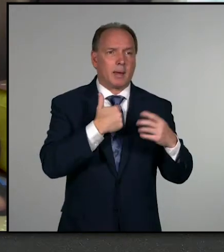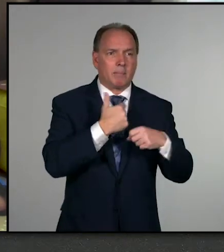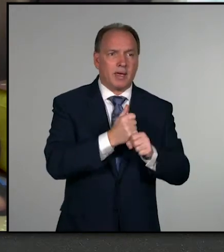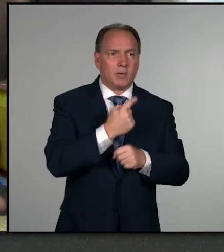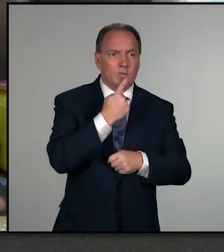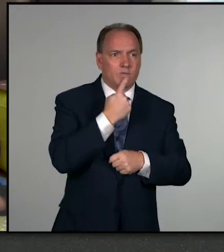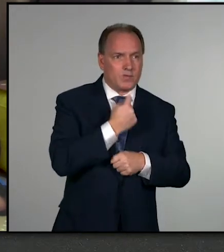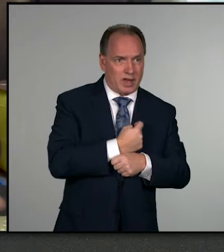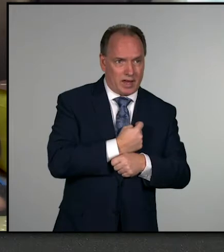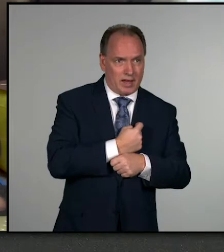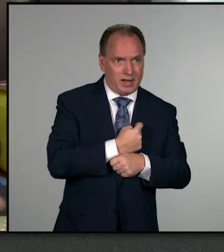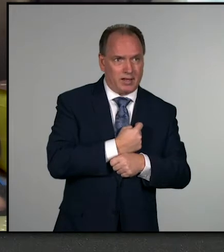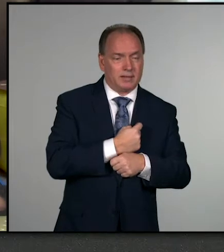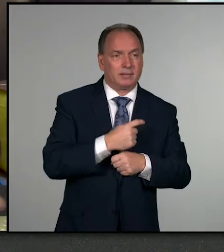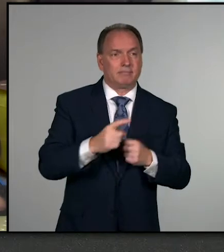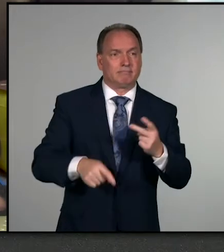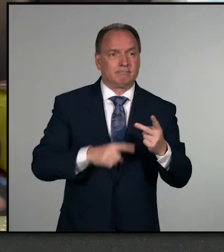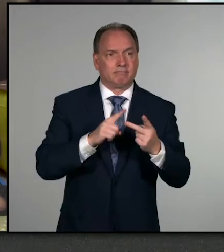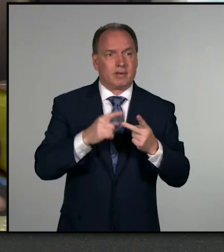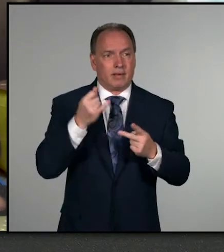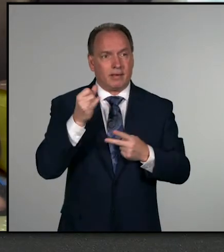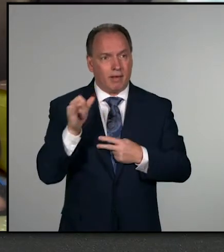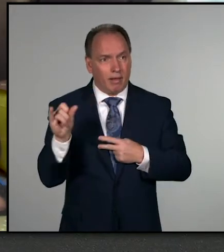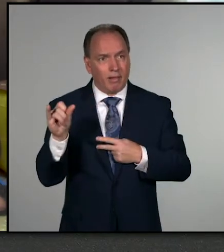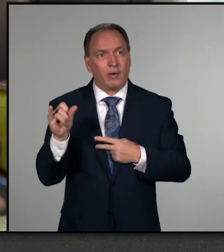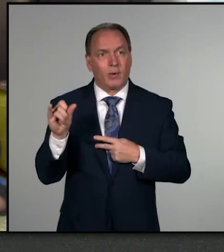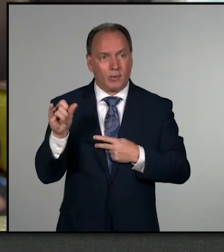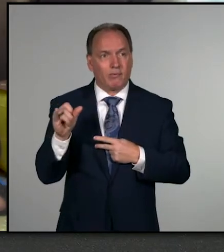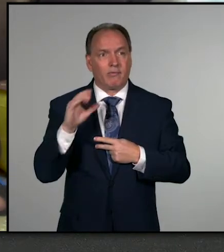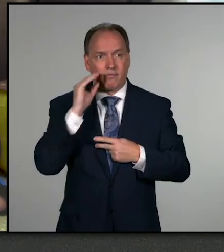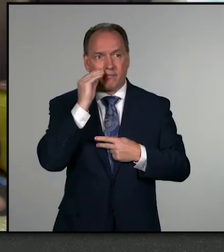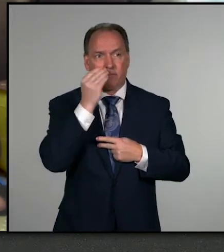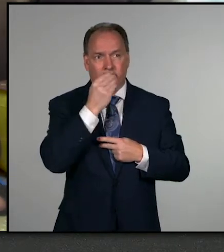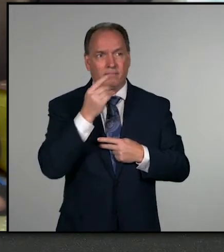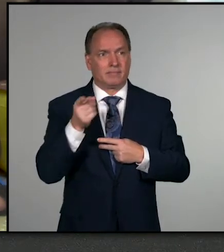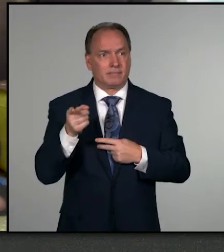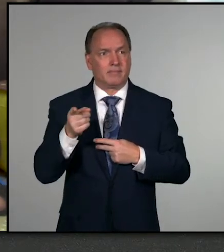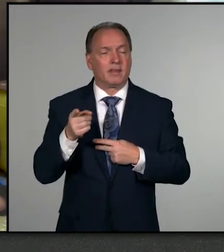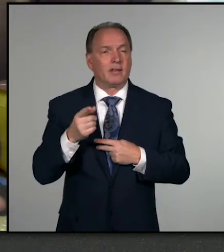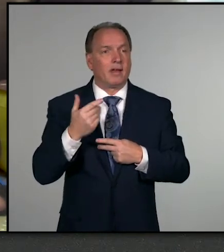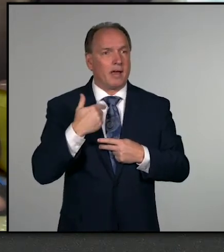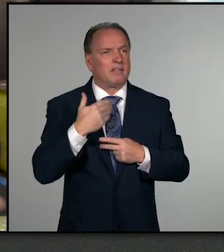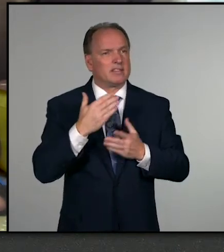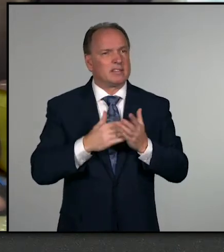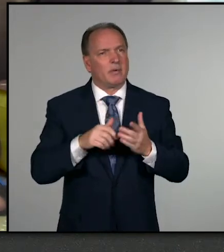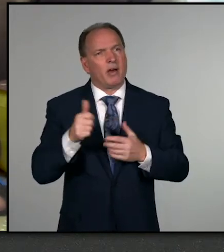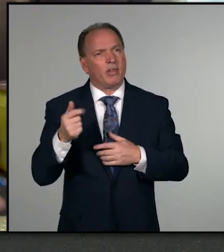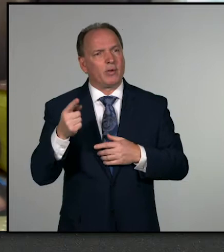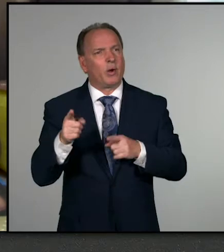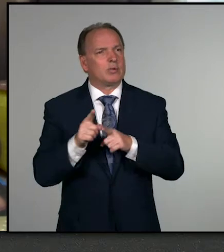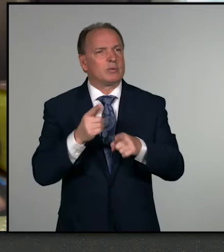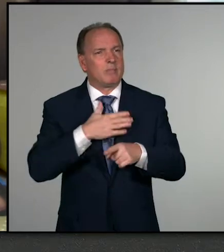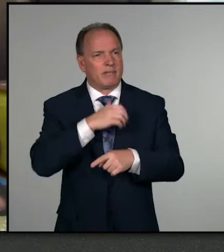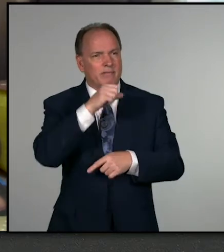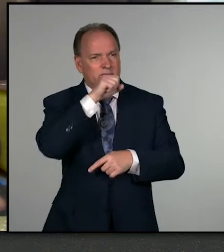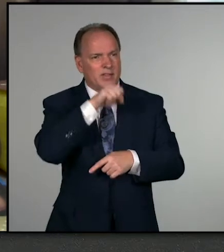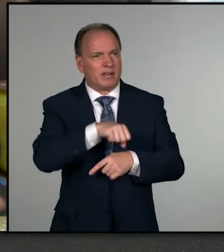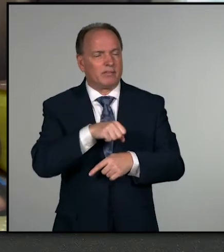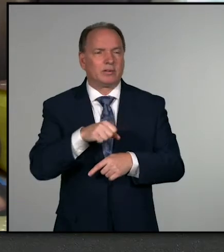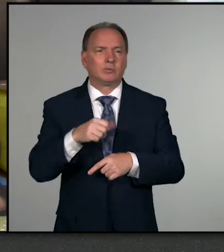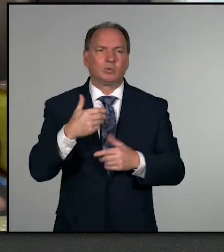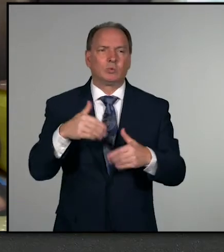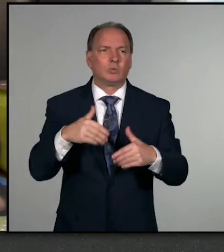are red and yellow, and I also have some of these flowers. These are my favorites. These